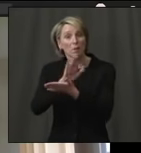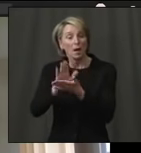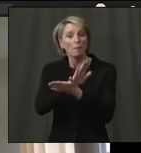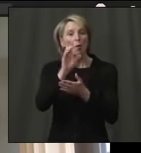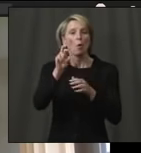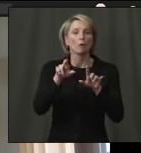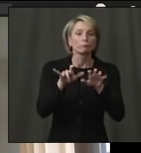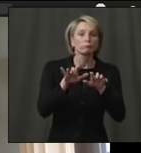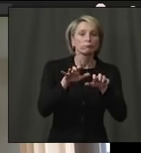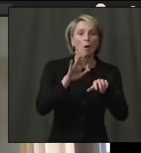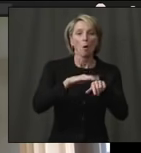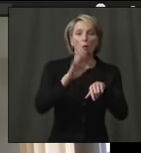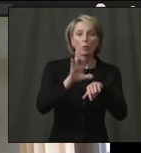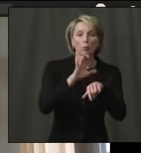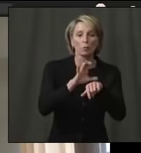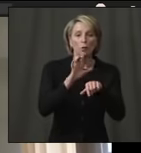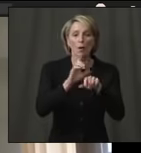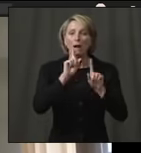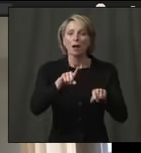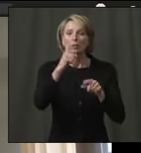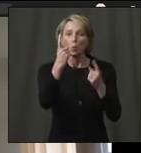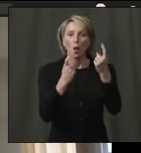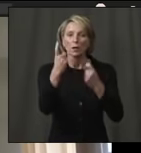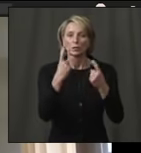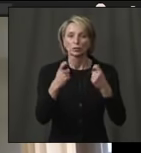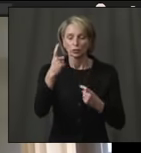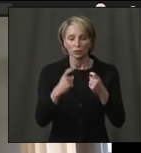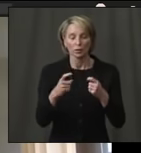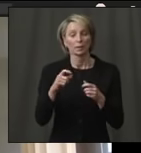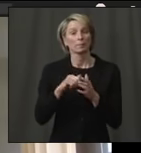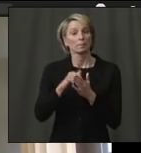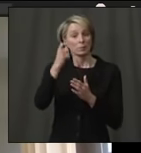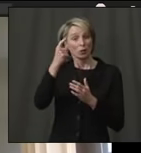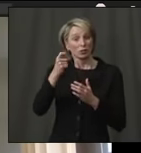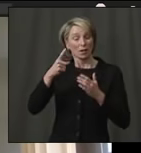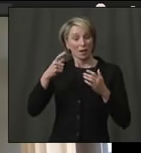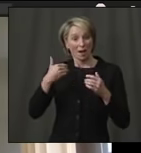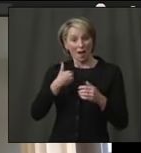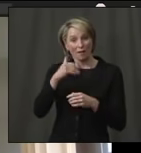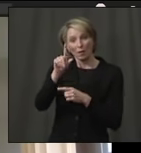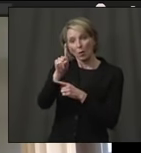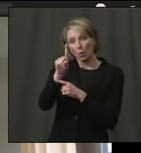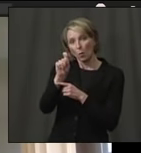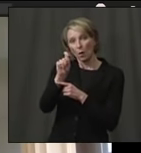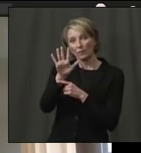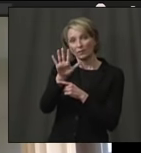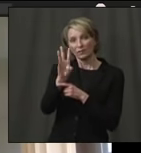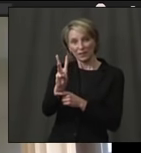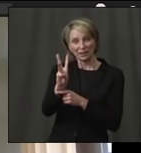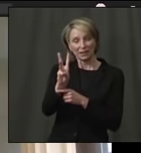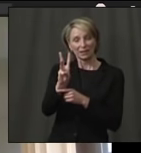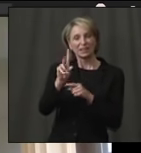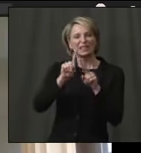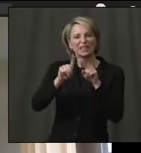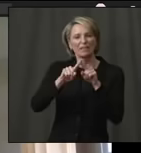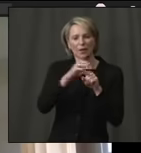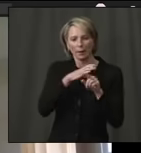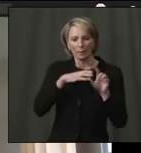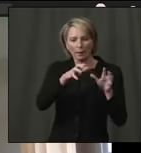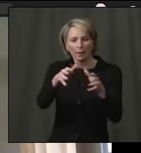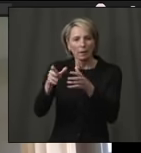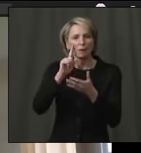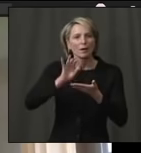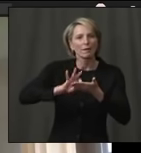every community across the state. There are 156 registered complete count committees.